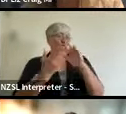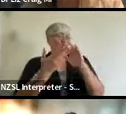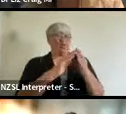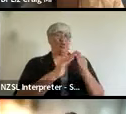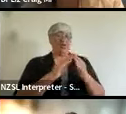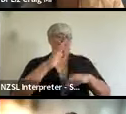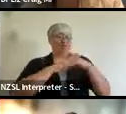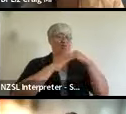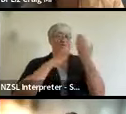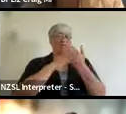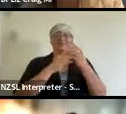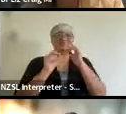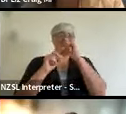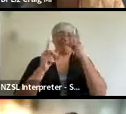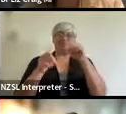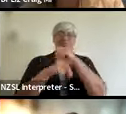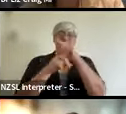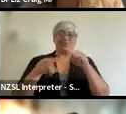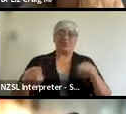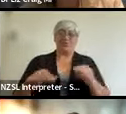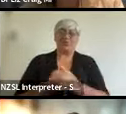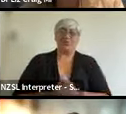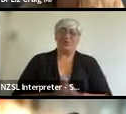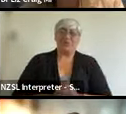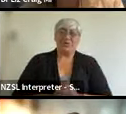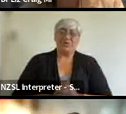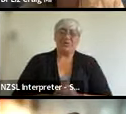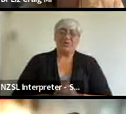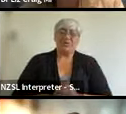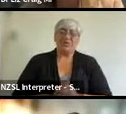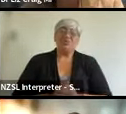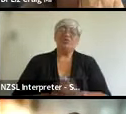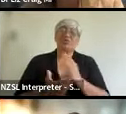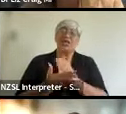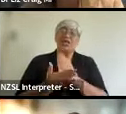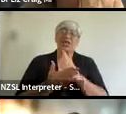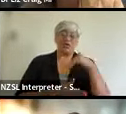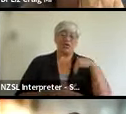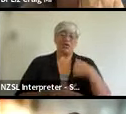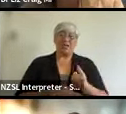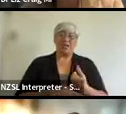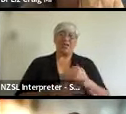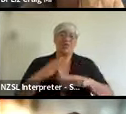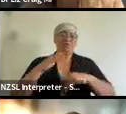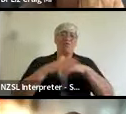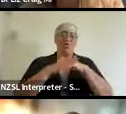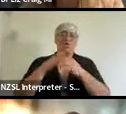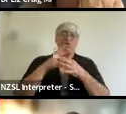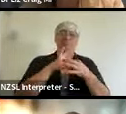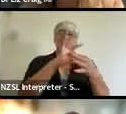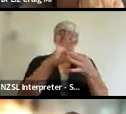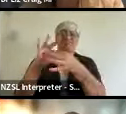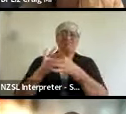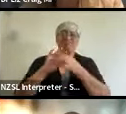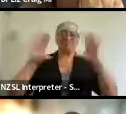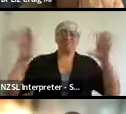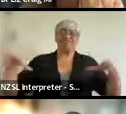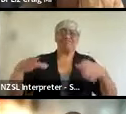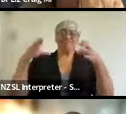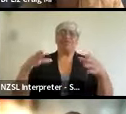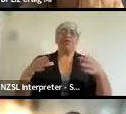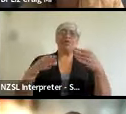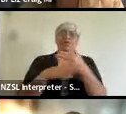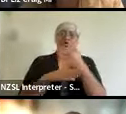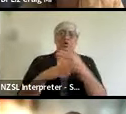acceptable. It requires a collective effort for building